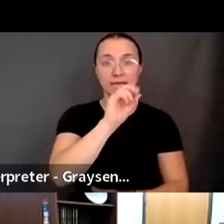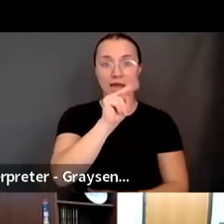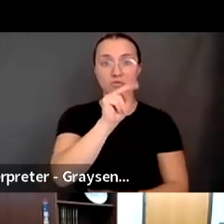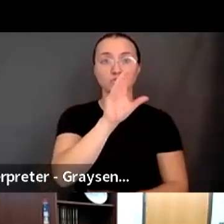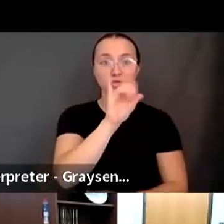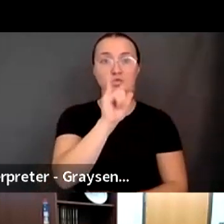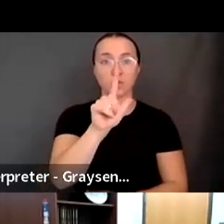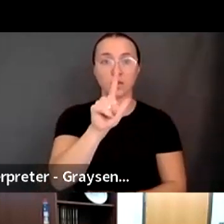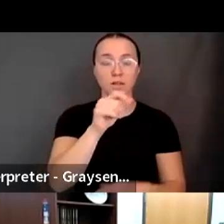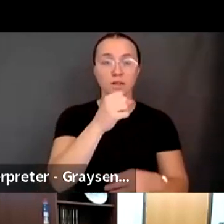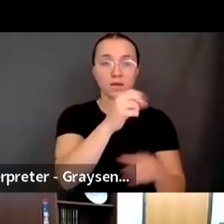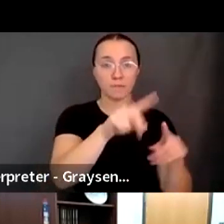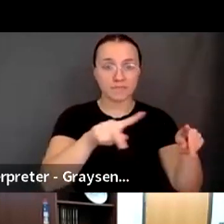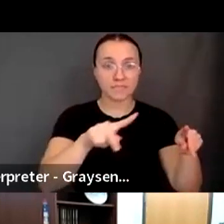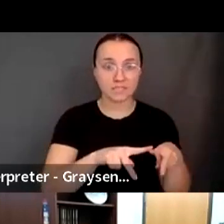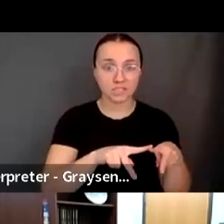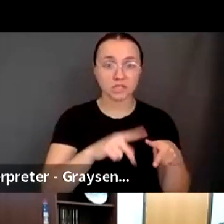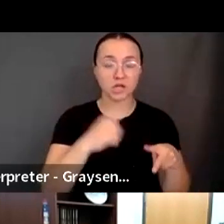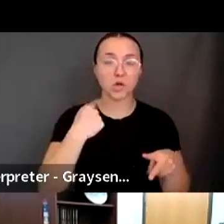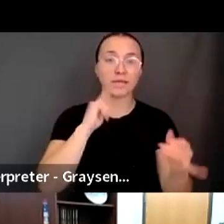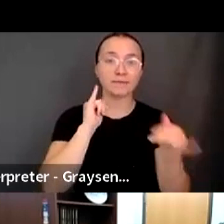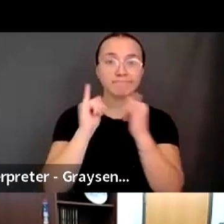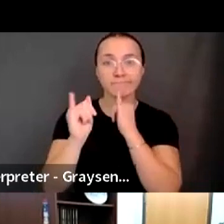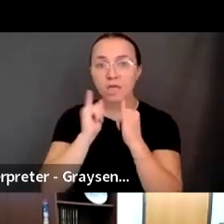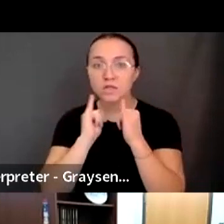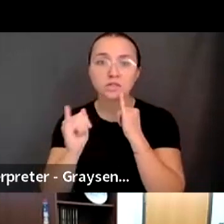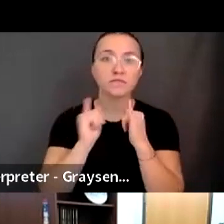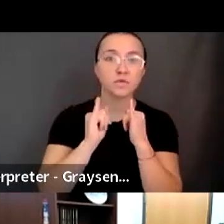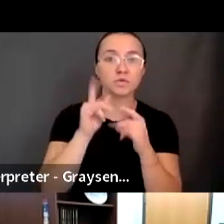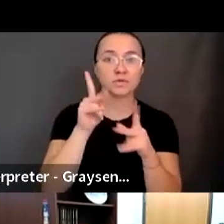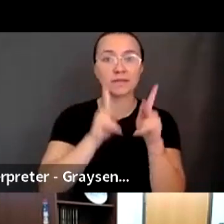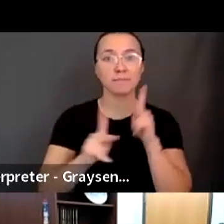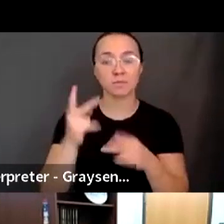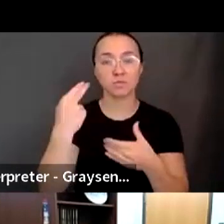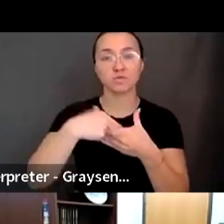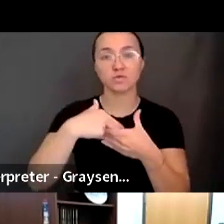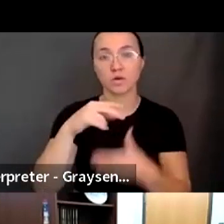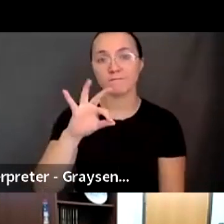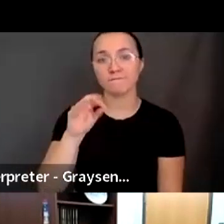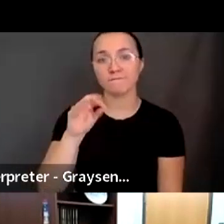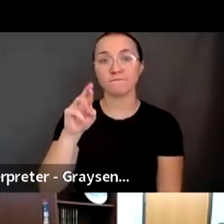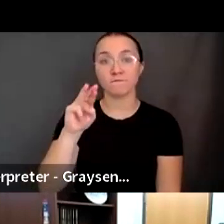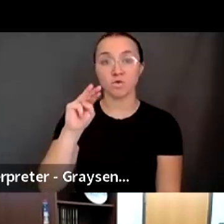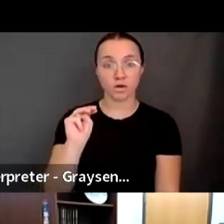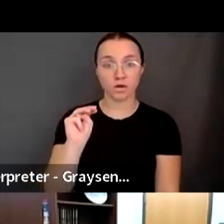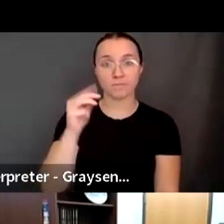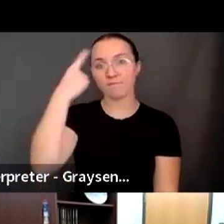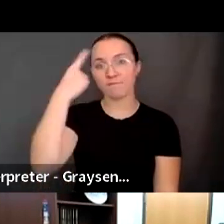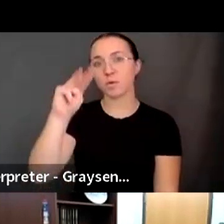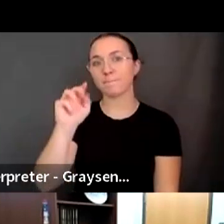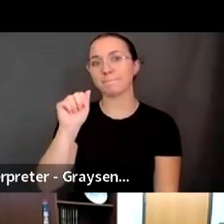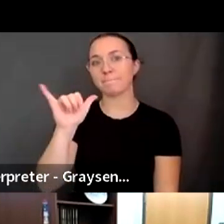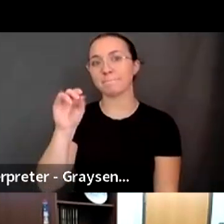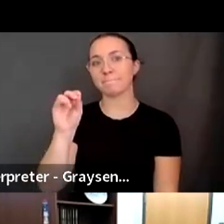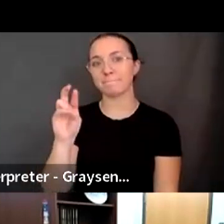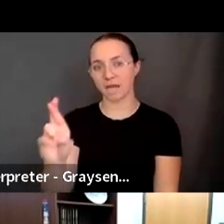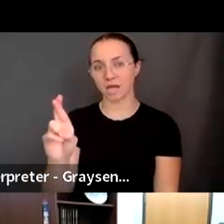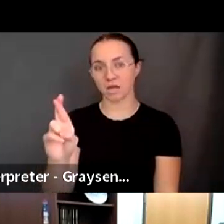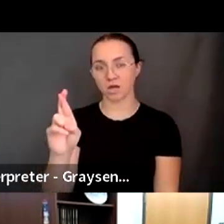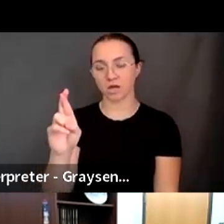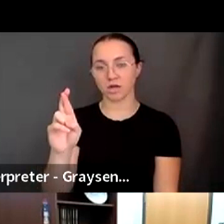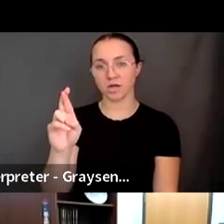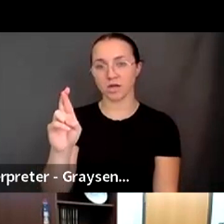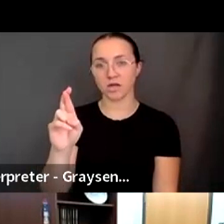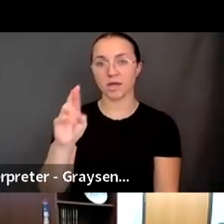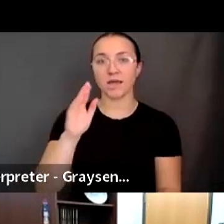we did was interview those at the forum that were up for mayor. And then the city